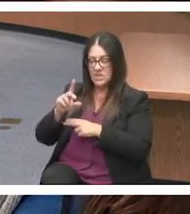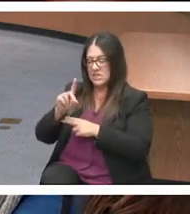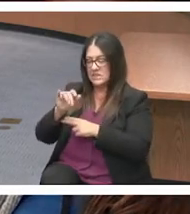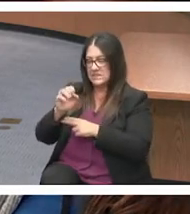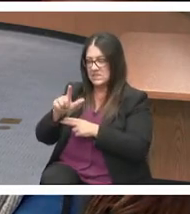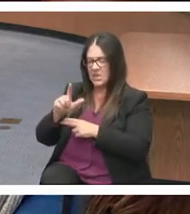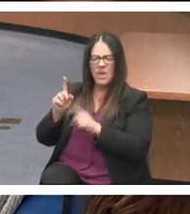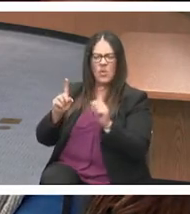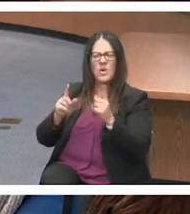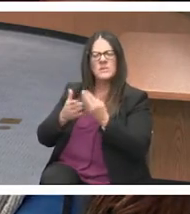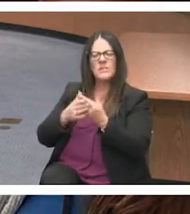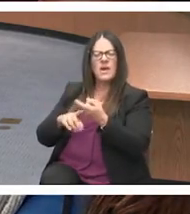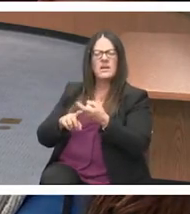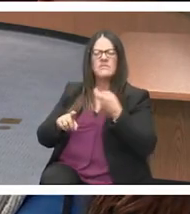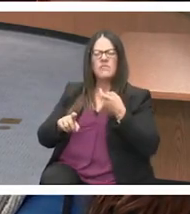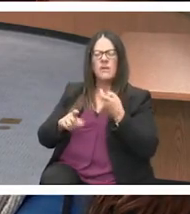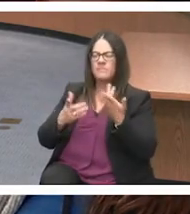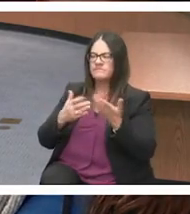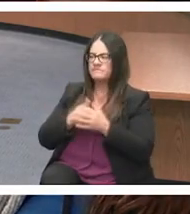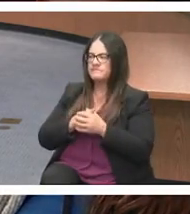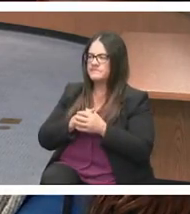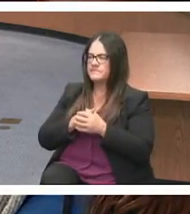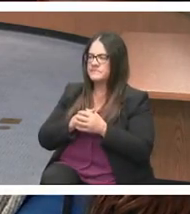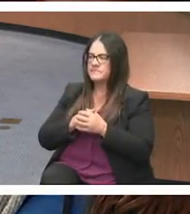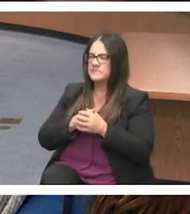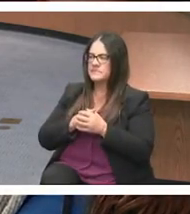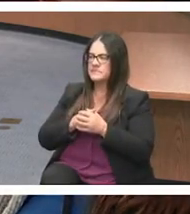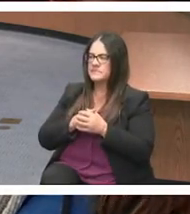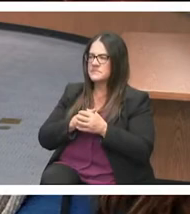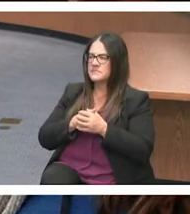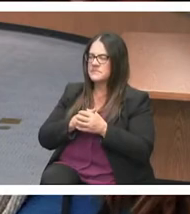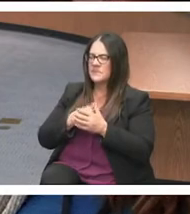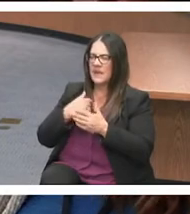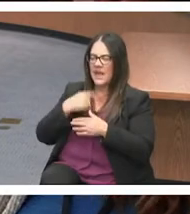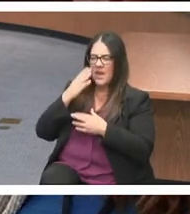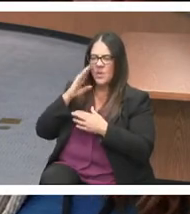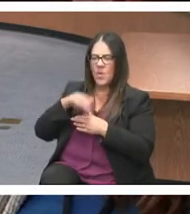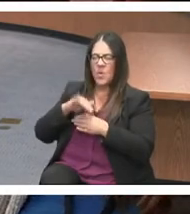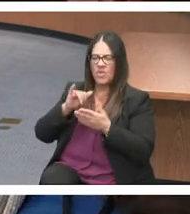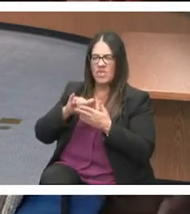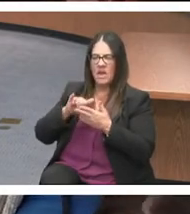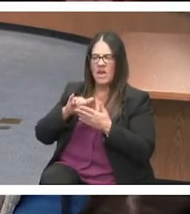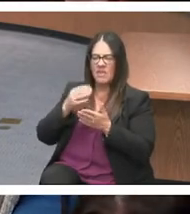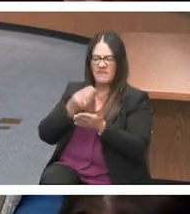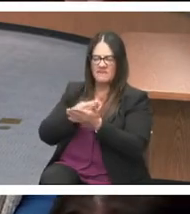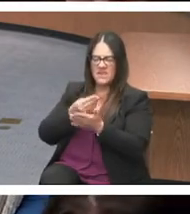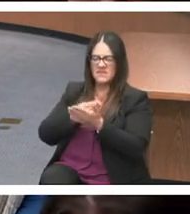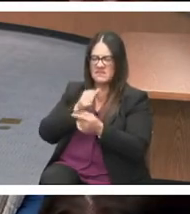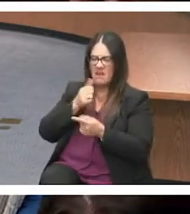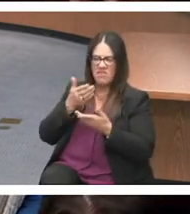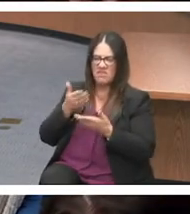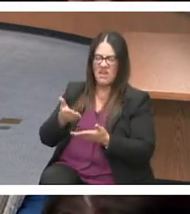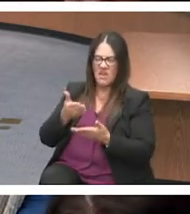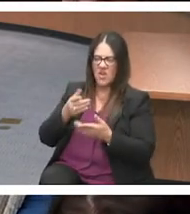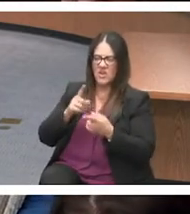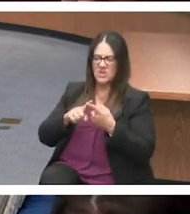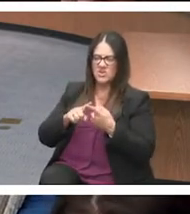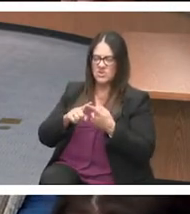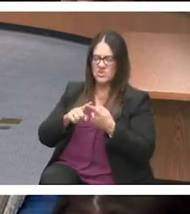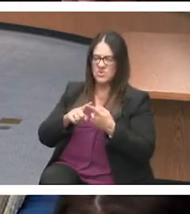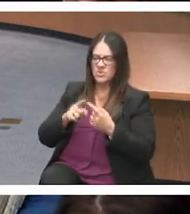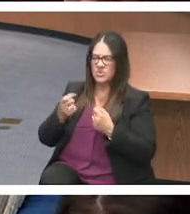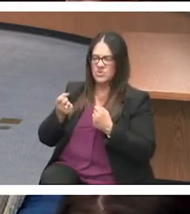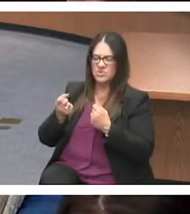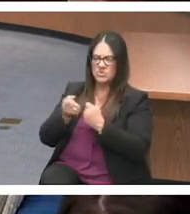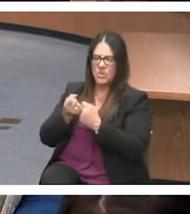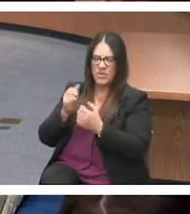from, because obviously GGRF is diminishing year by year, and the funds just aren't there to really move forward a lot. So